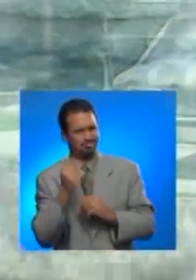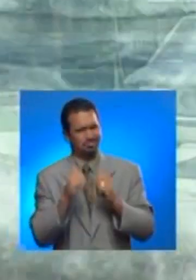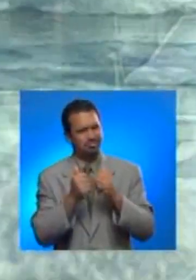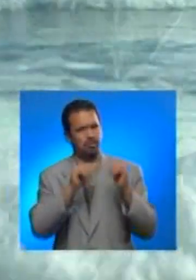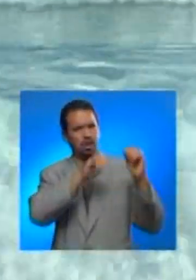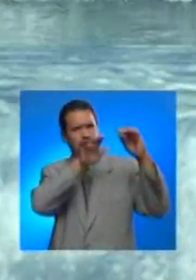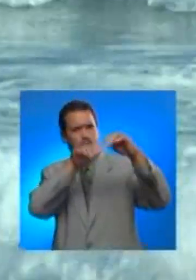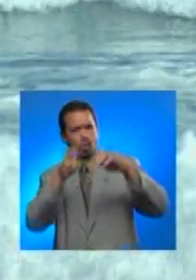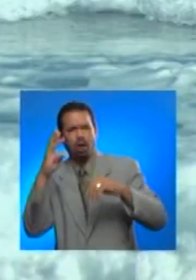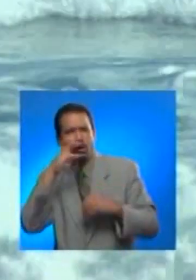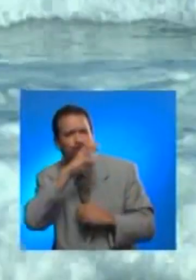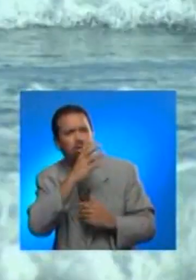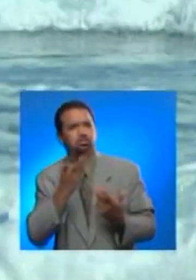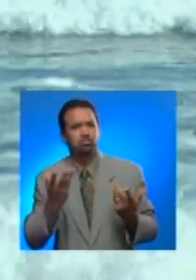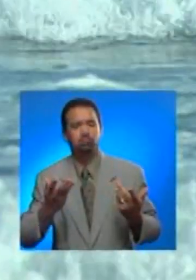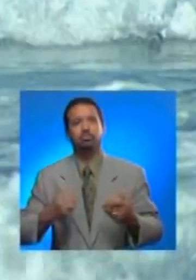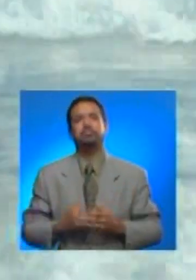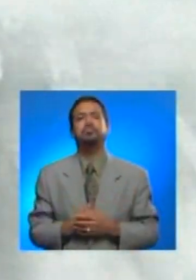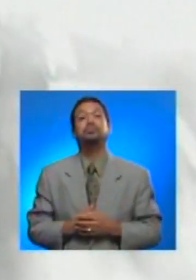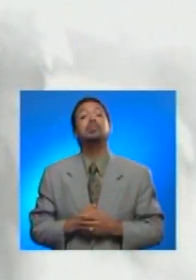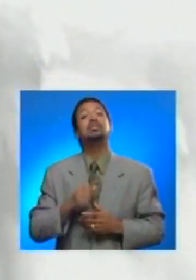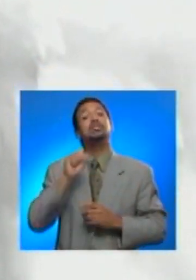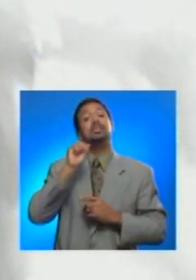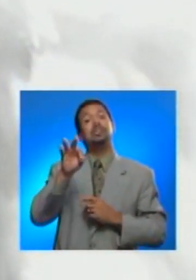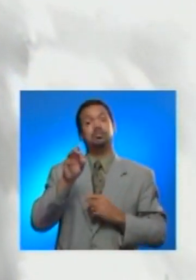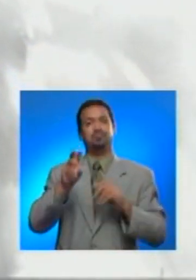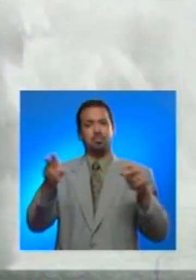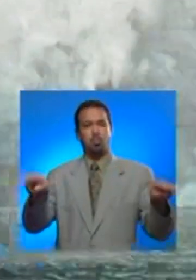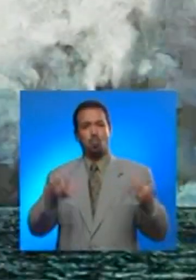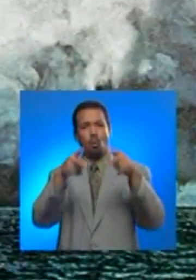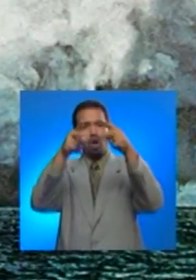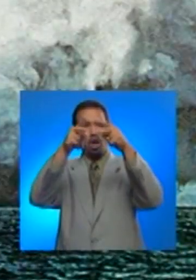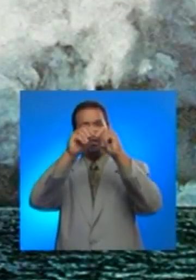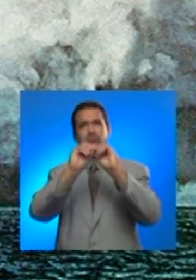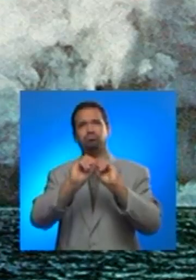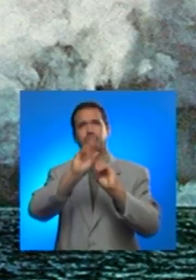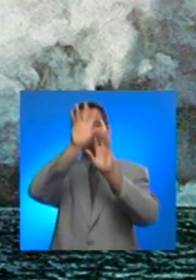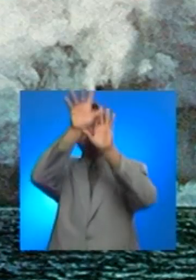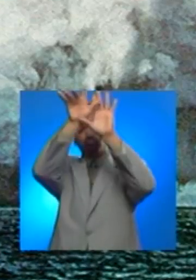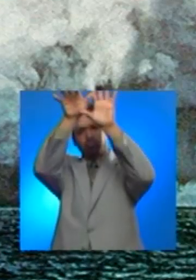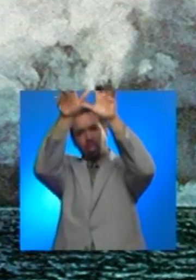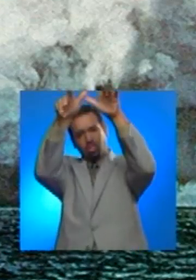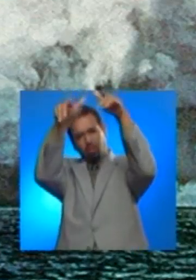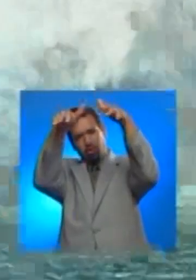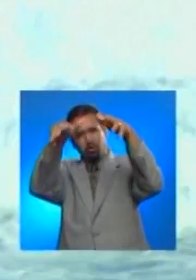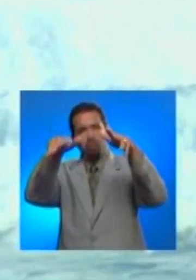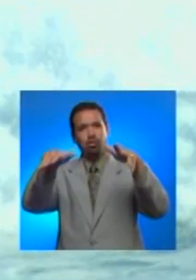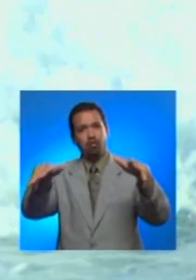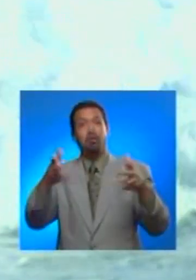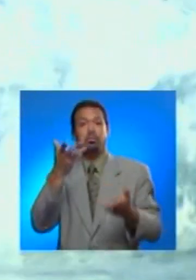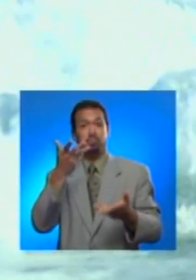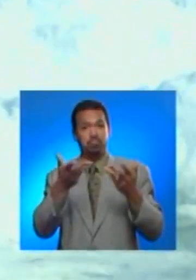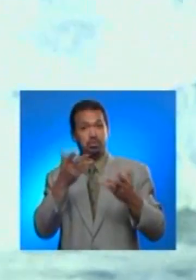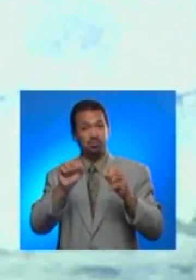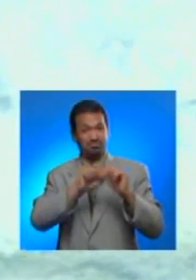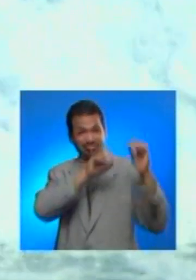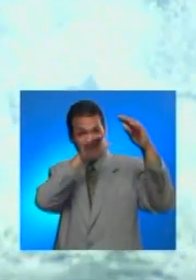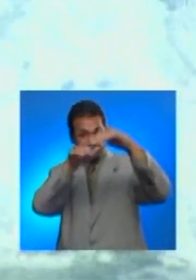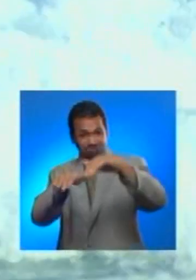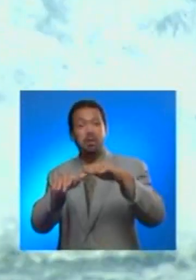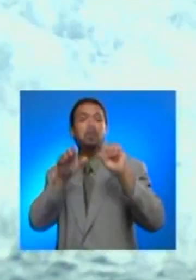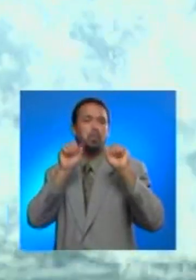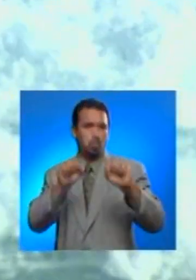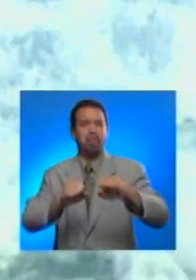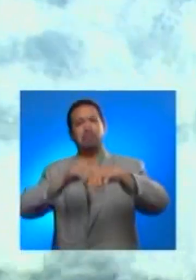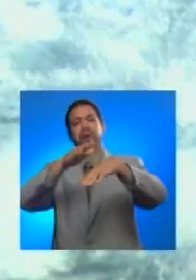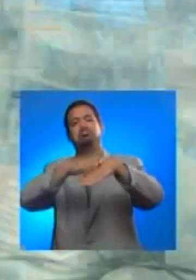ocean behavior. In the case of a volcanic eruption with tsunami-genic potential, a watch or warning